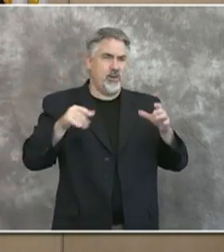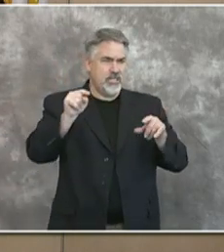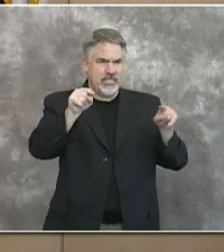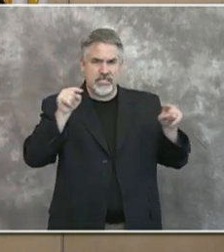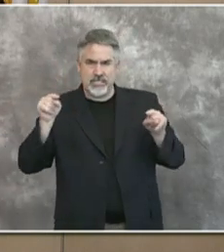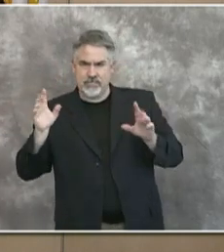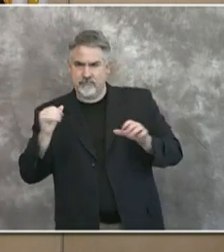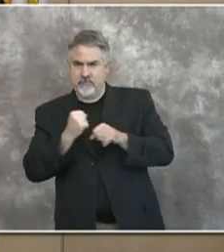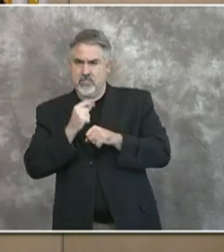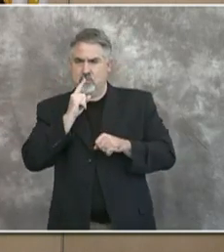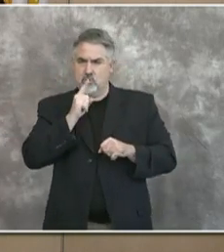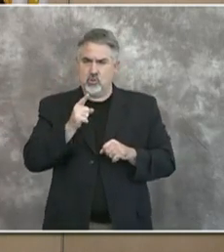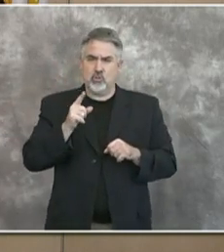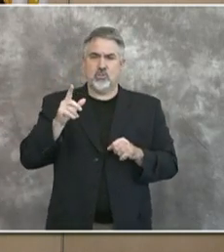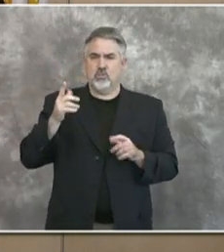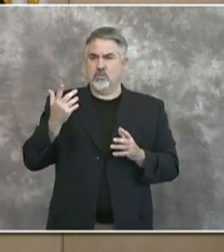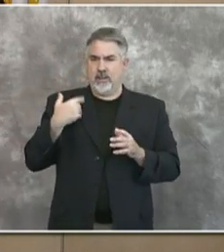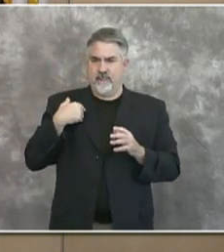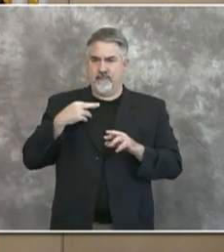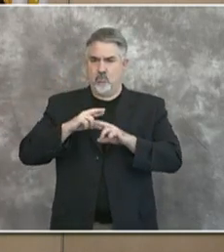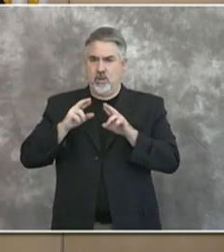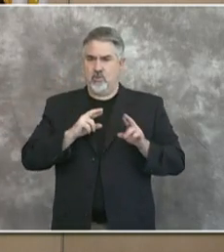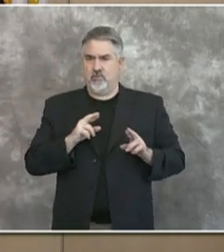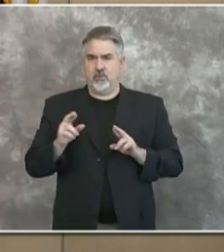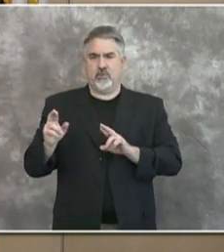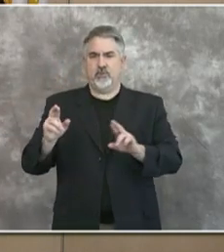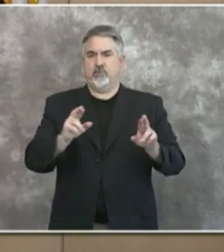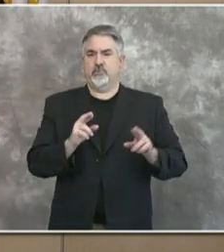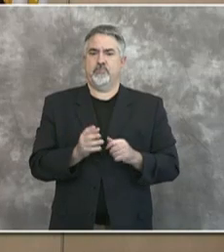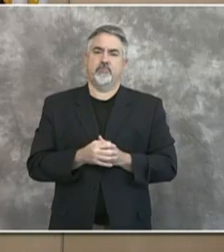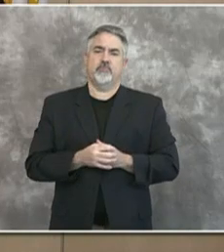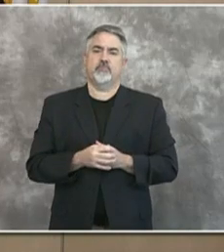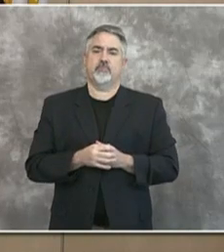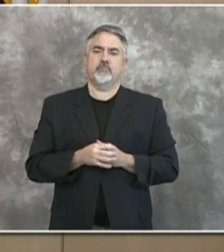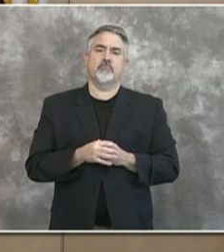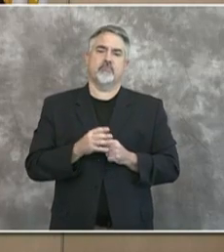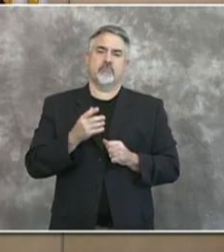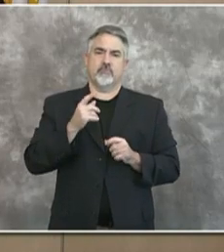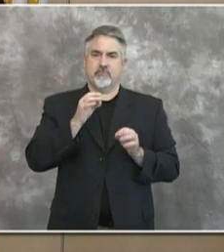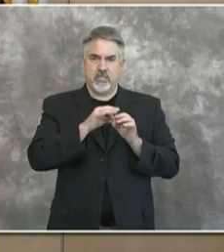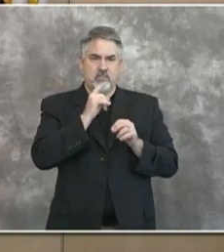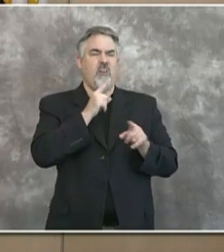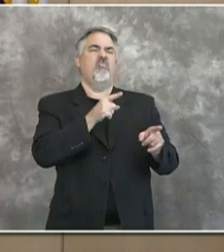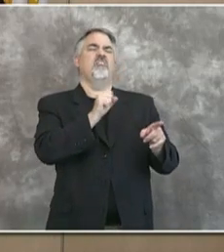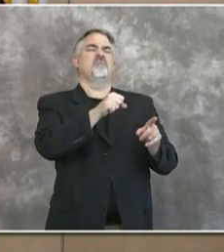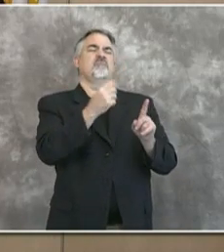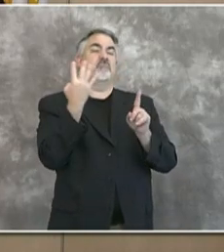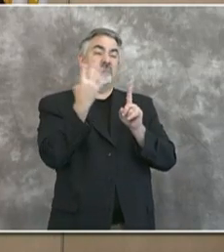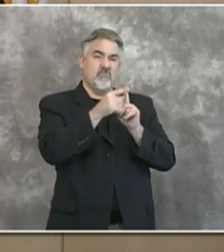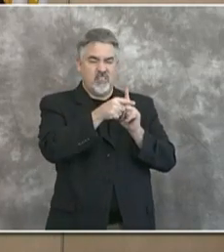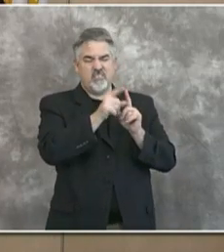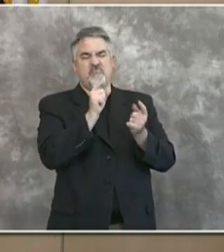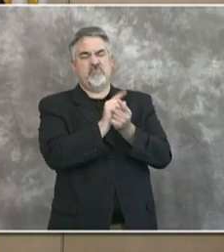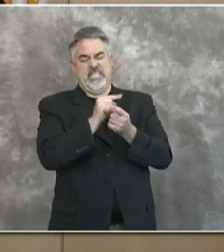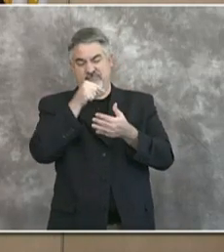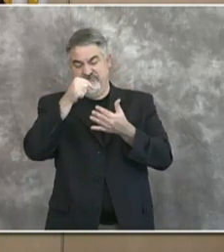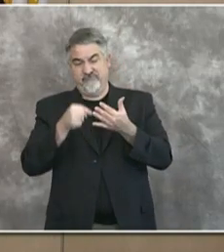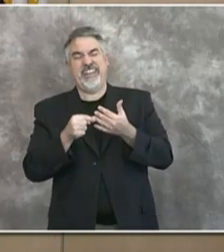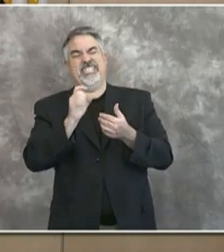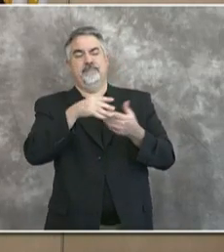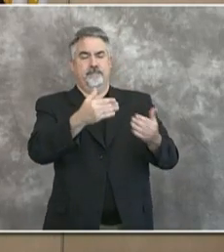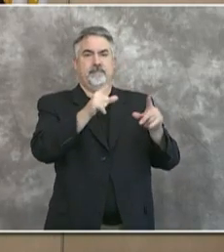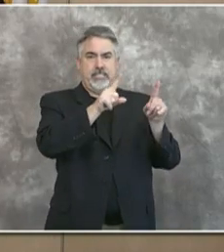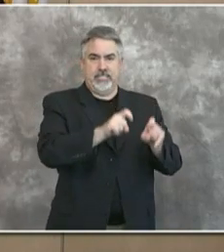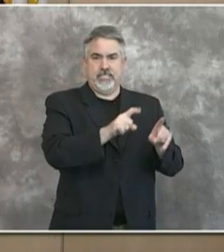laboratories, as well as federally qualified health center laboratories to achieve the region's testing capacity. As